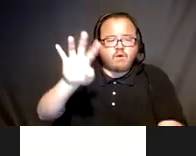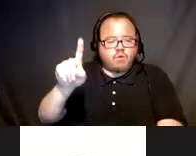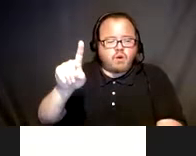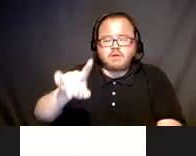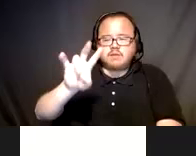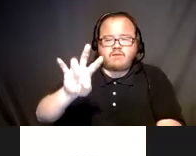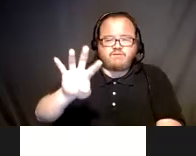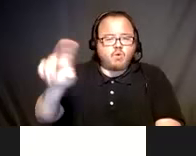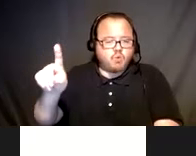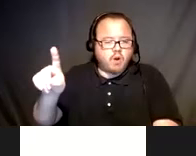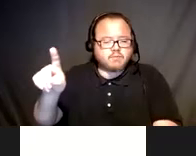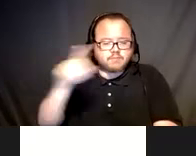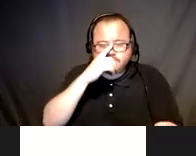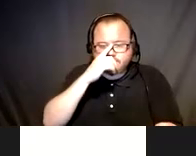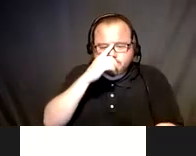741-741.